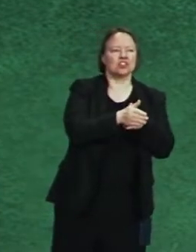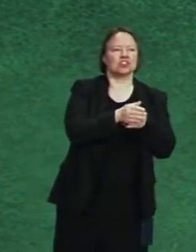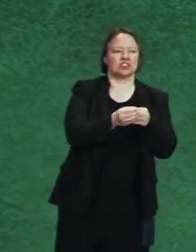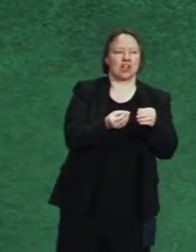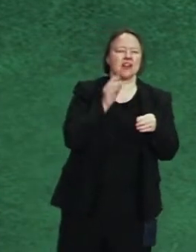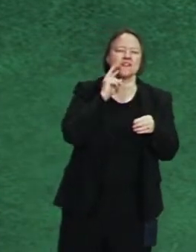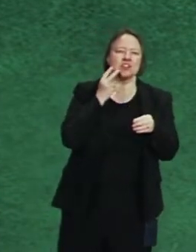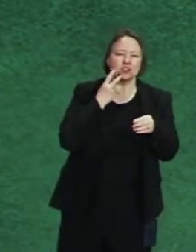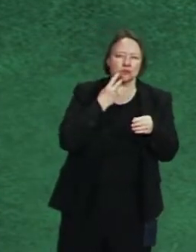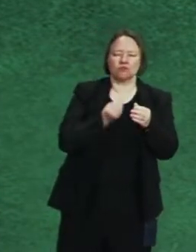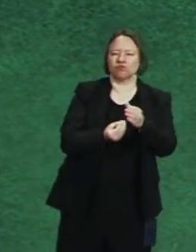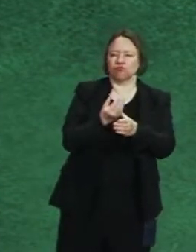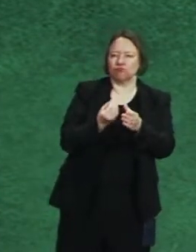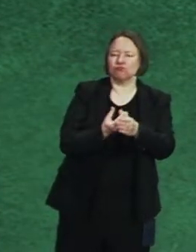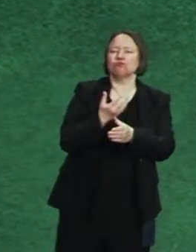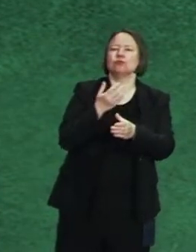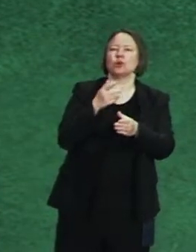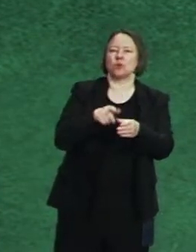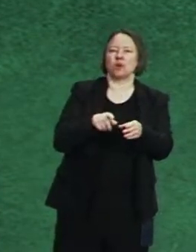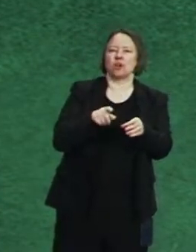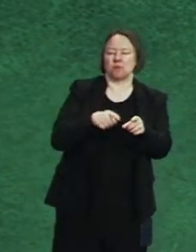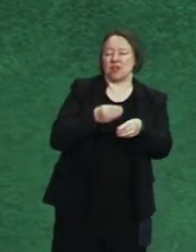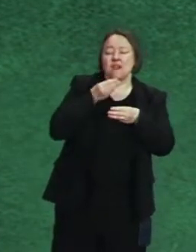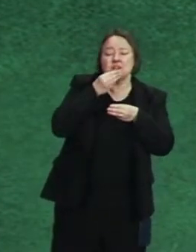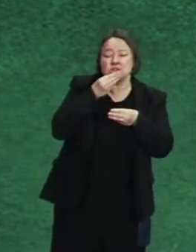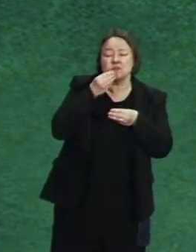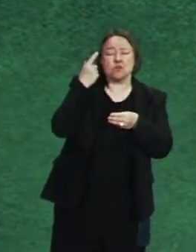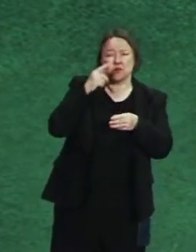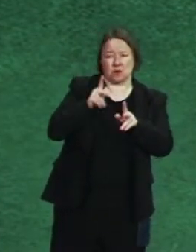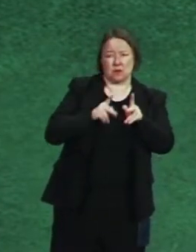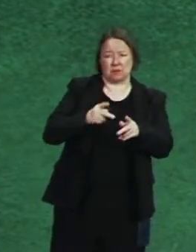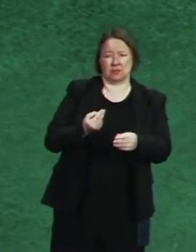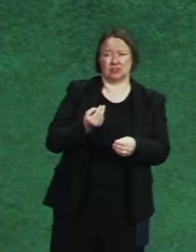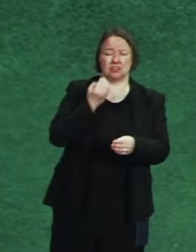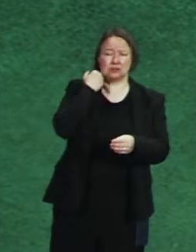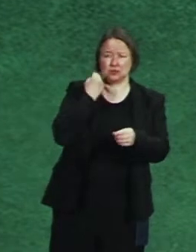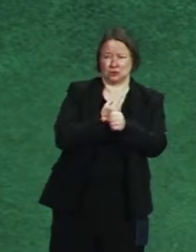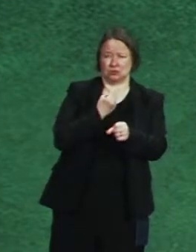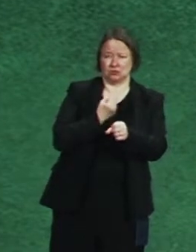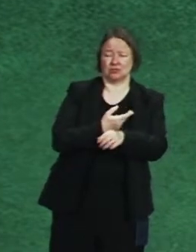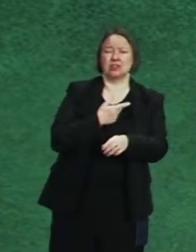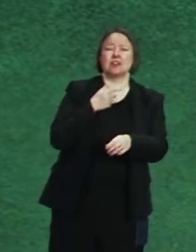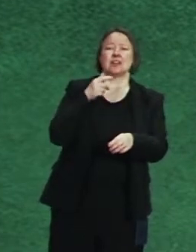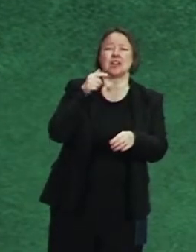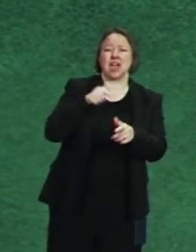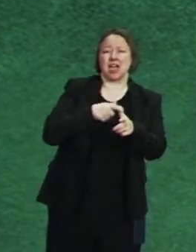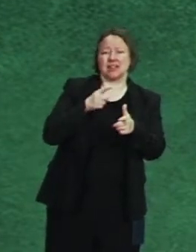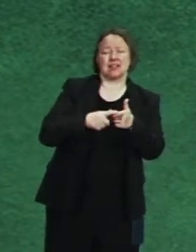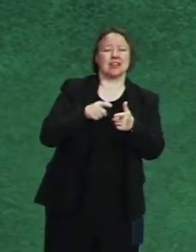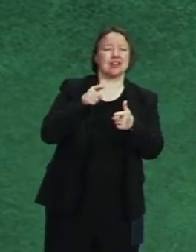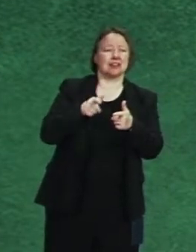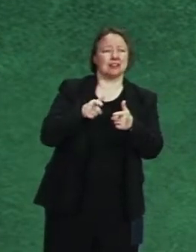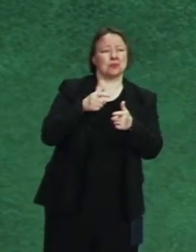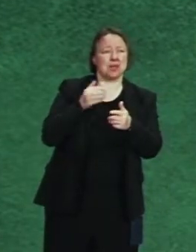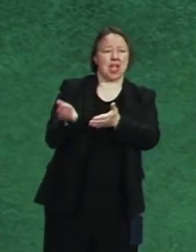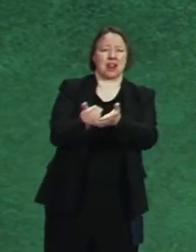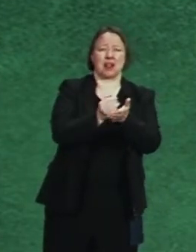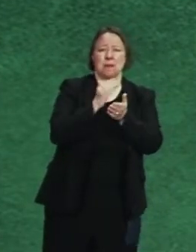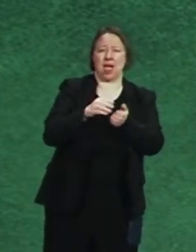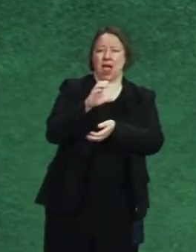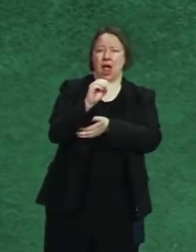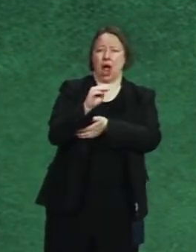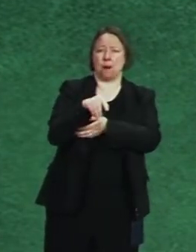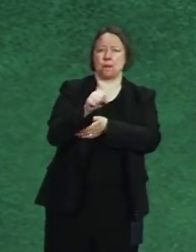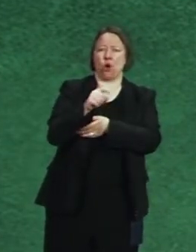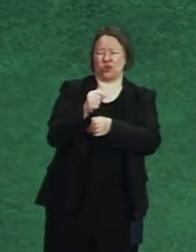on the other hand, will be sold for human consumption. Waste from the fish and vegetable meals would be collected by compost and